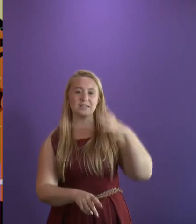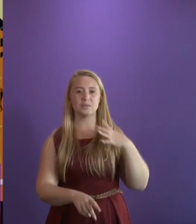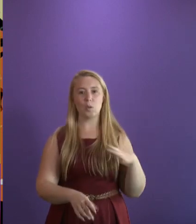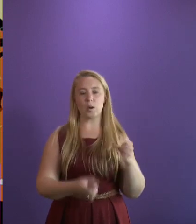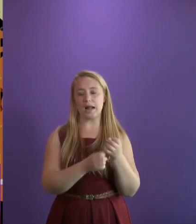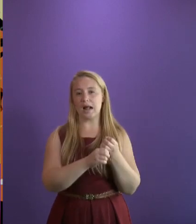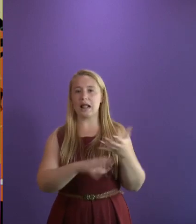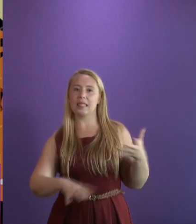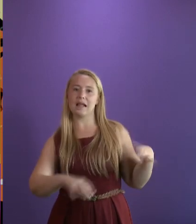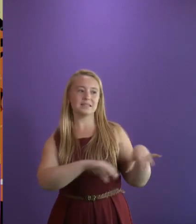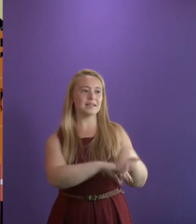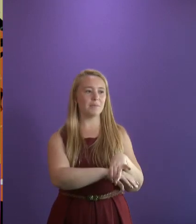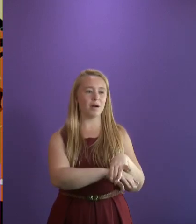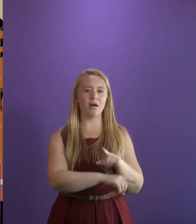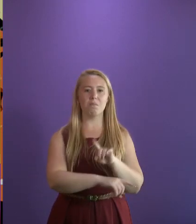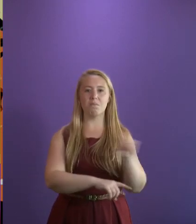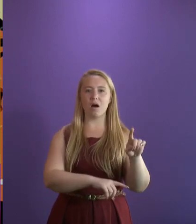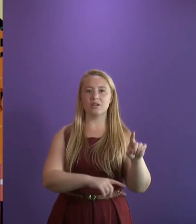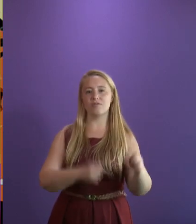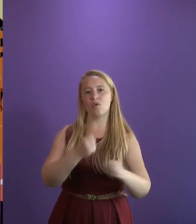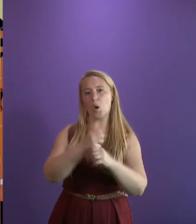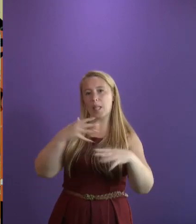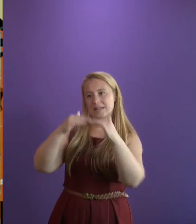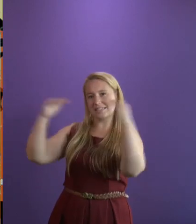but how to shatter the glass ceiling?